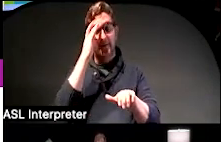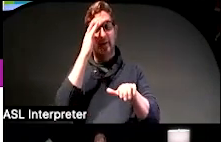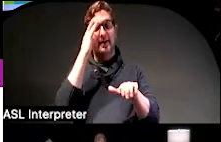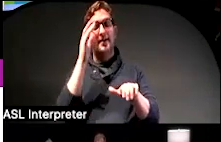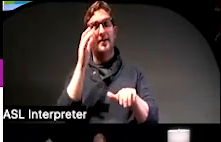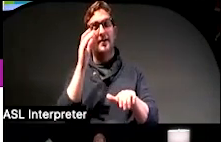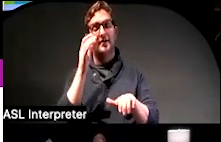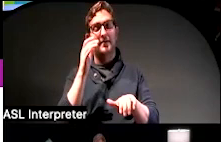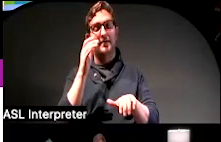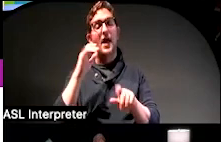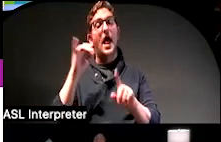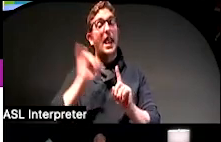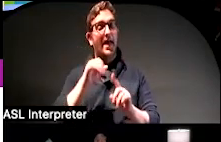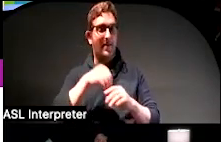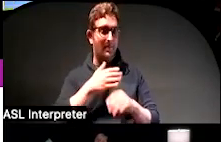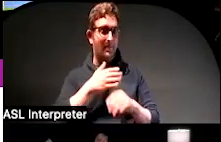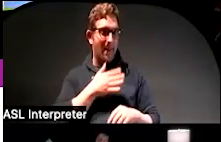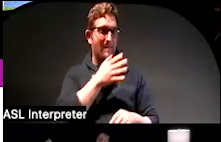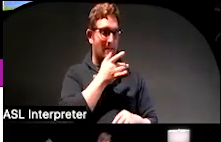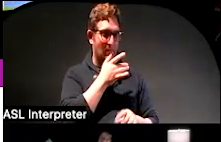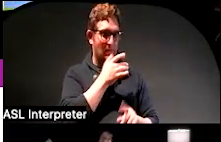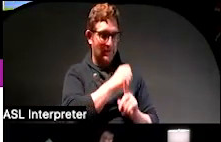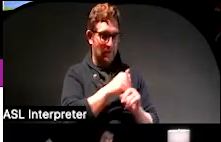like in my mom's circumstance.